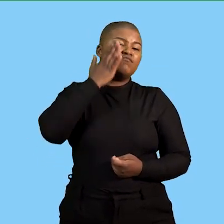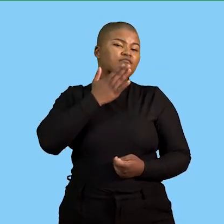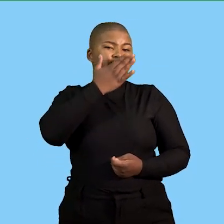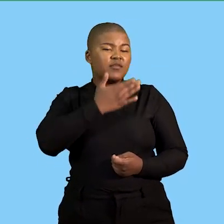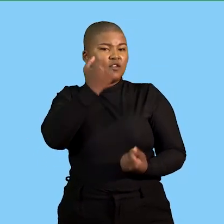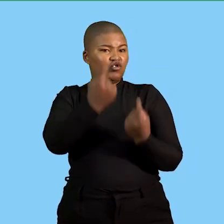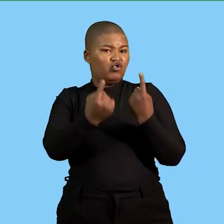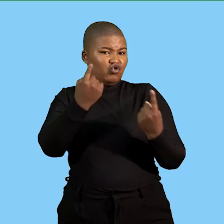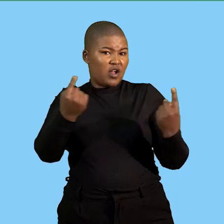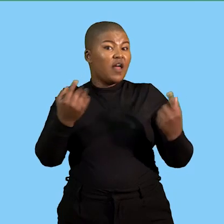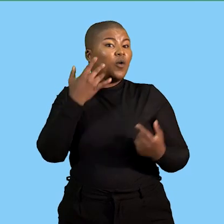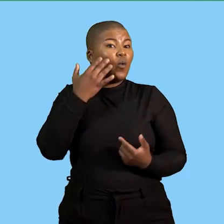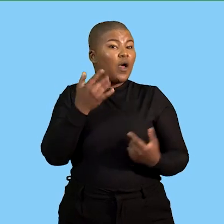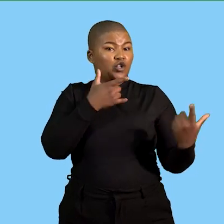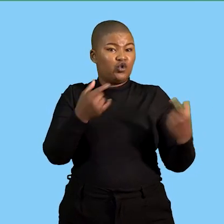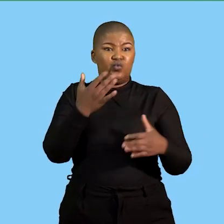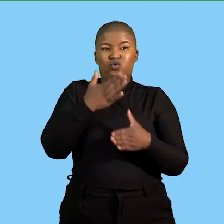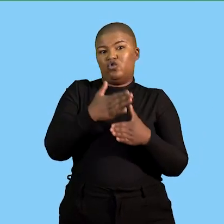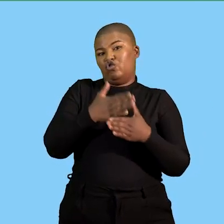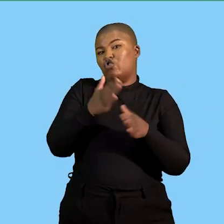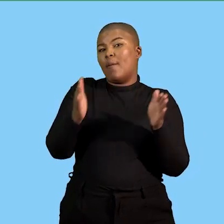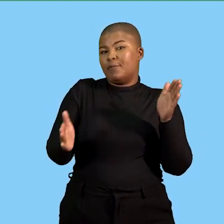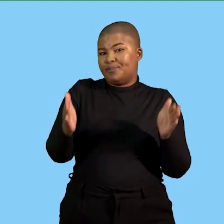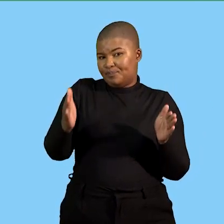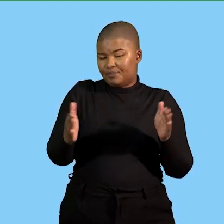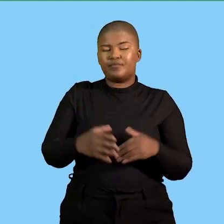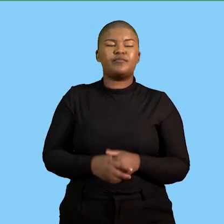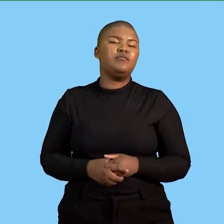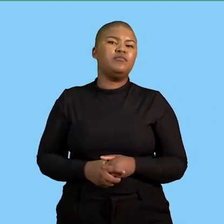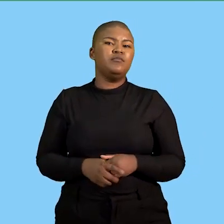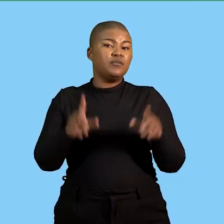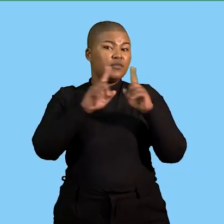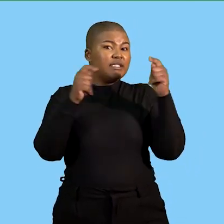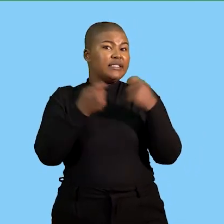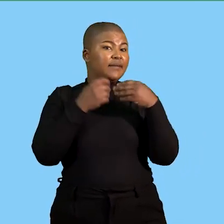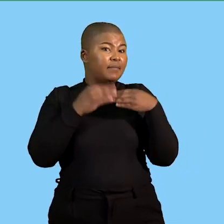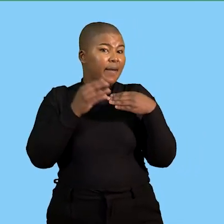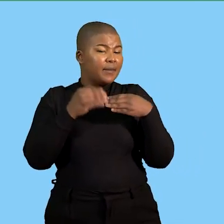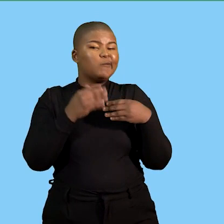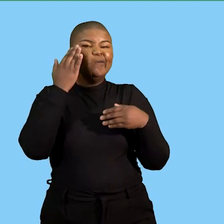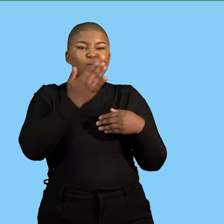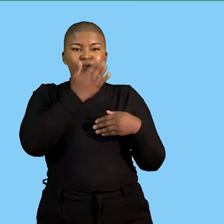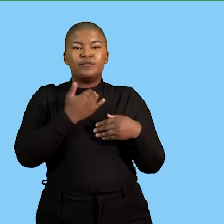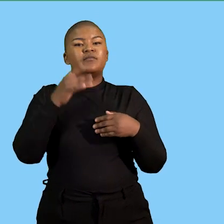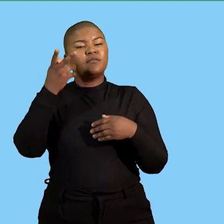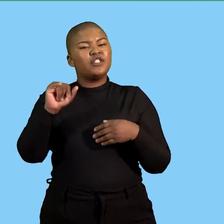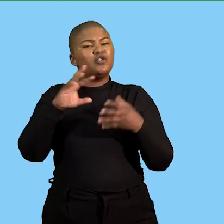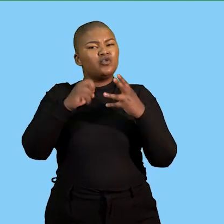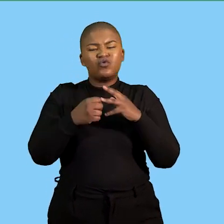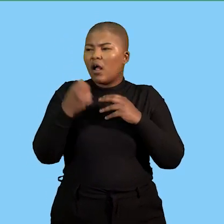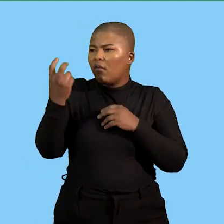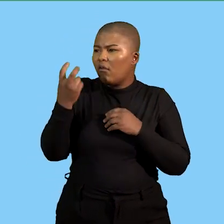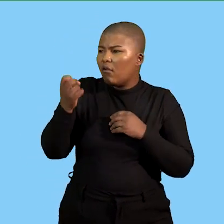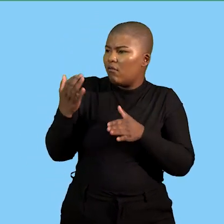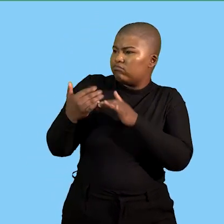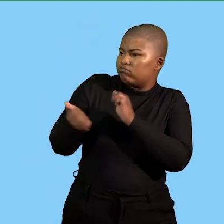other during this stage. So team members are very polite because they're still now trying to obtain information and